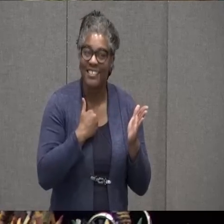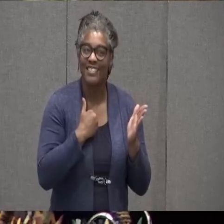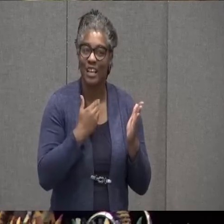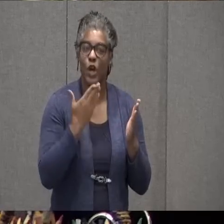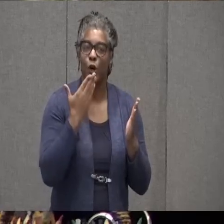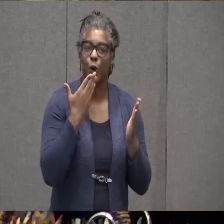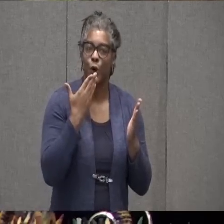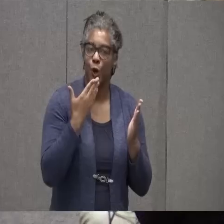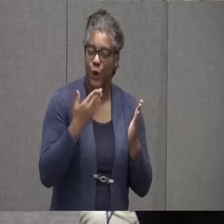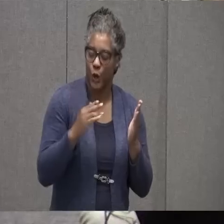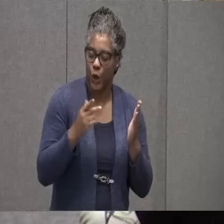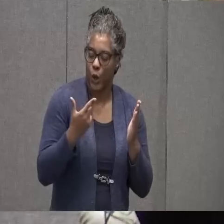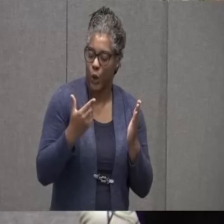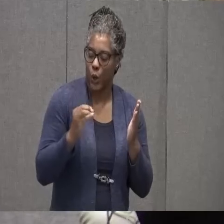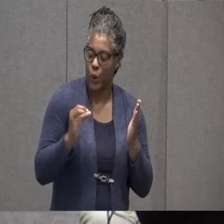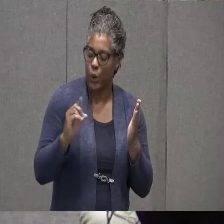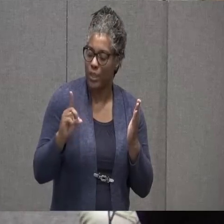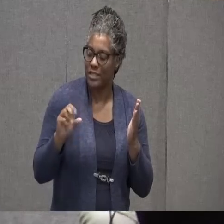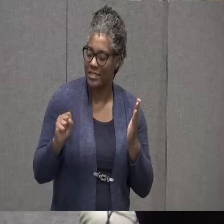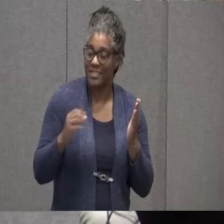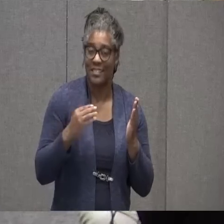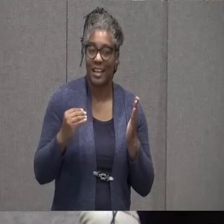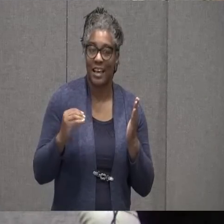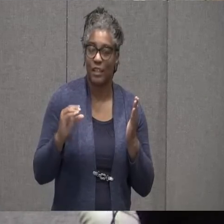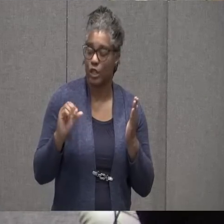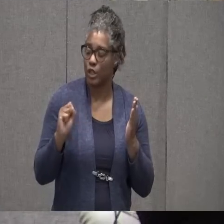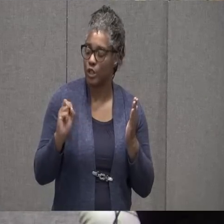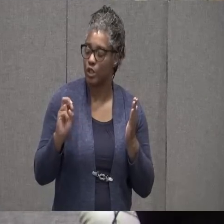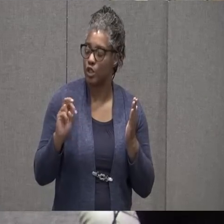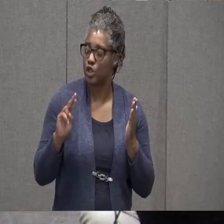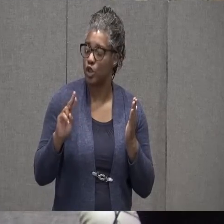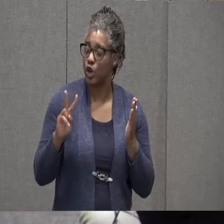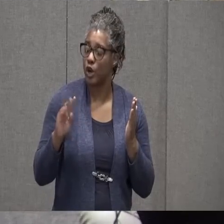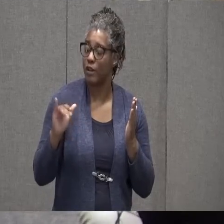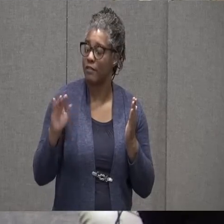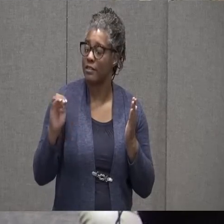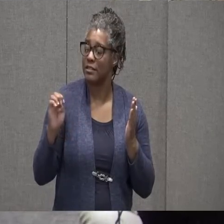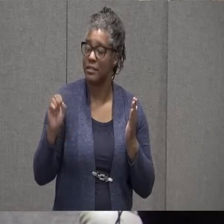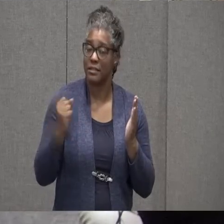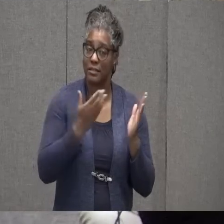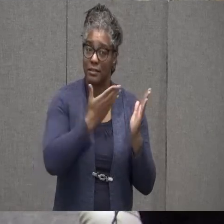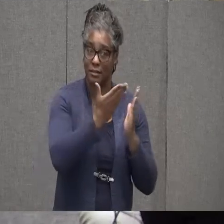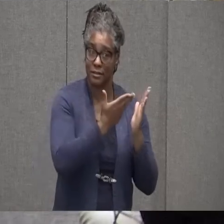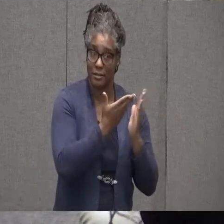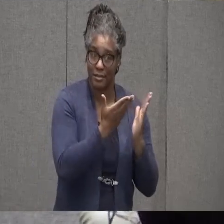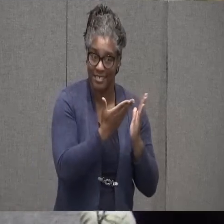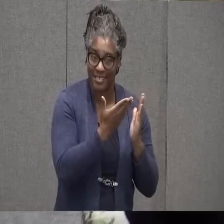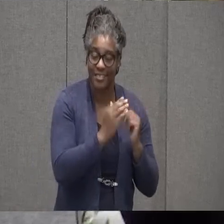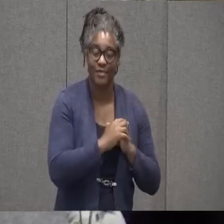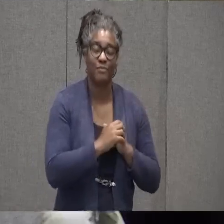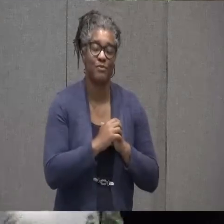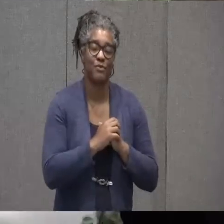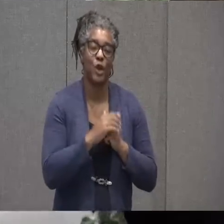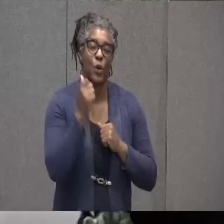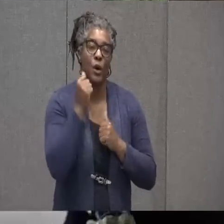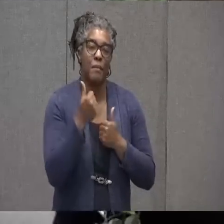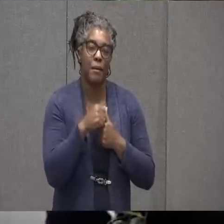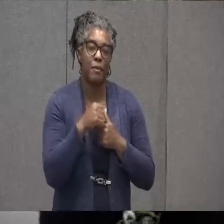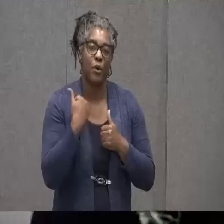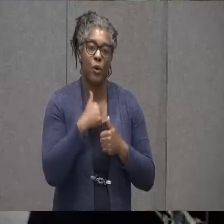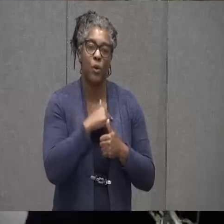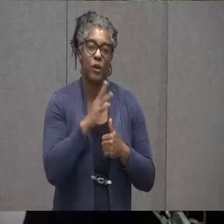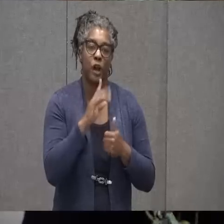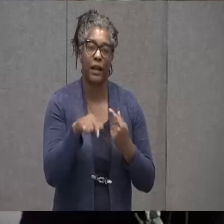and services. And if you remember, because we're talking about economics, and our essential